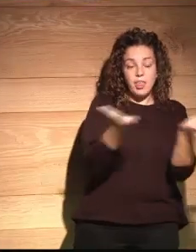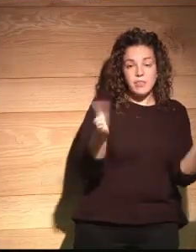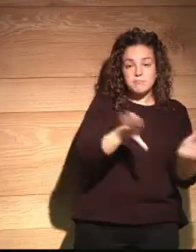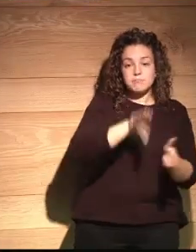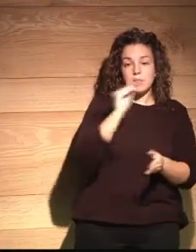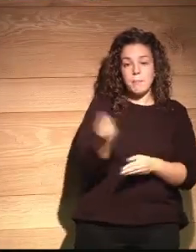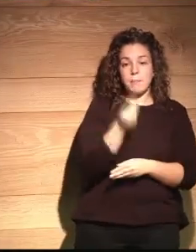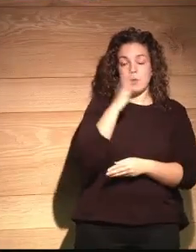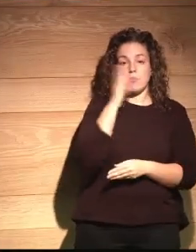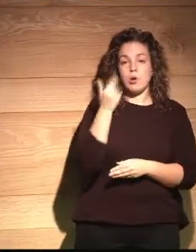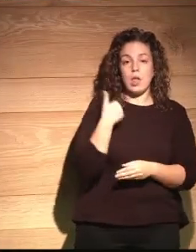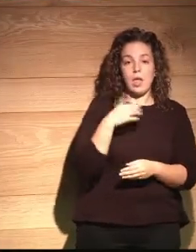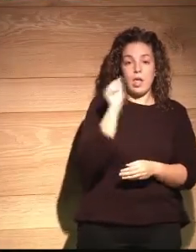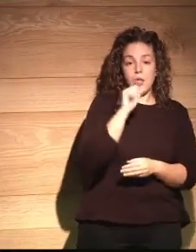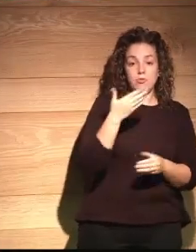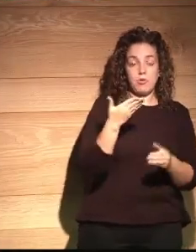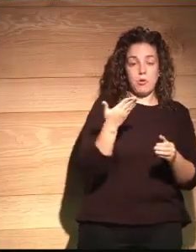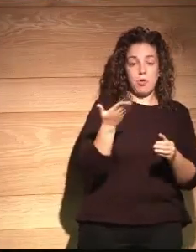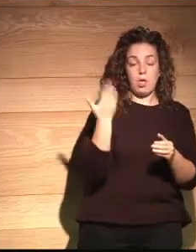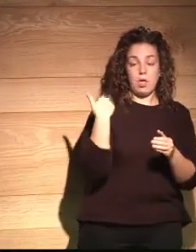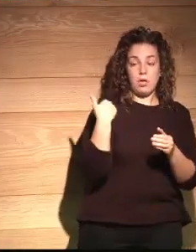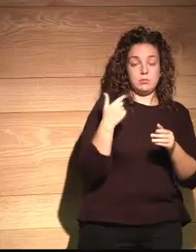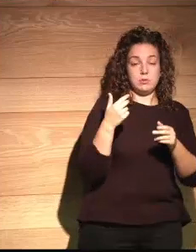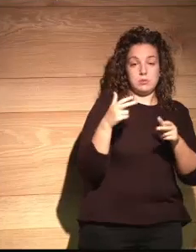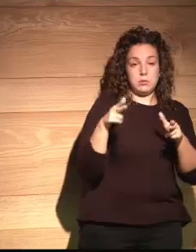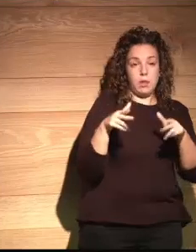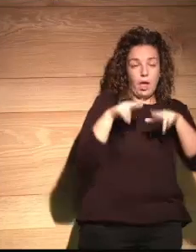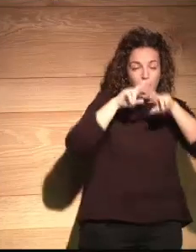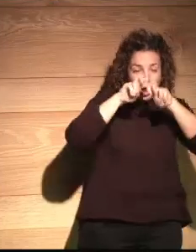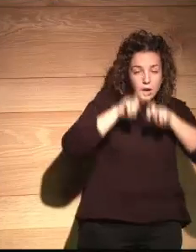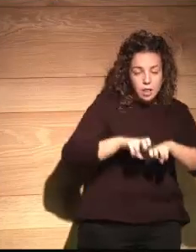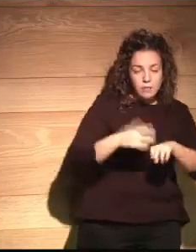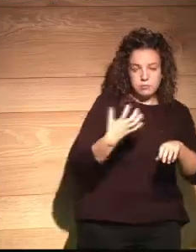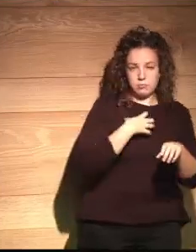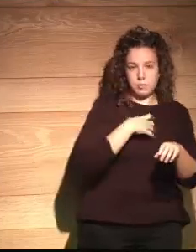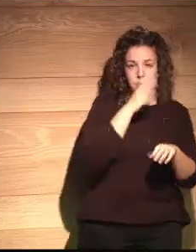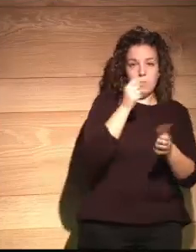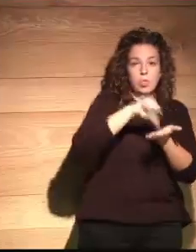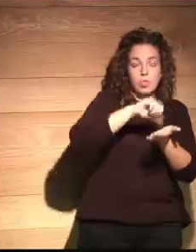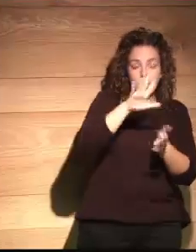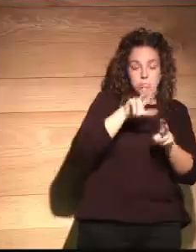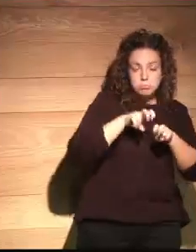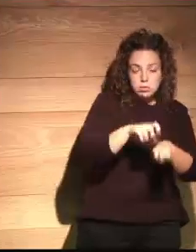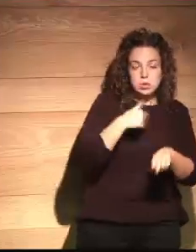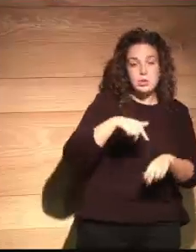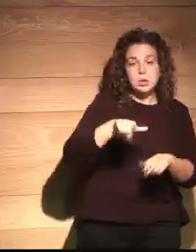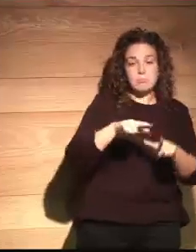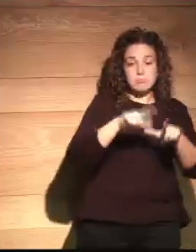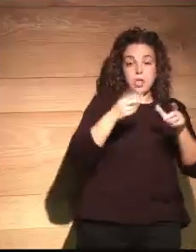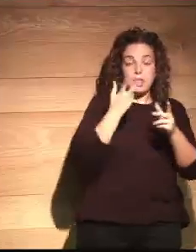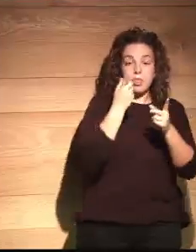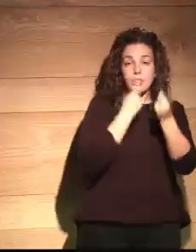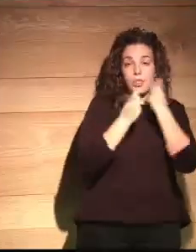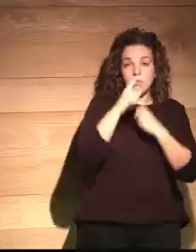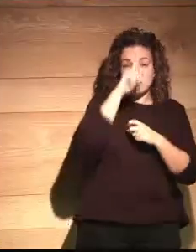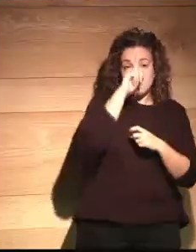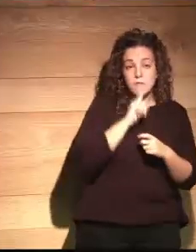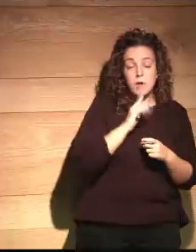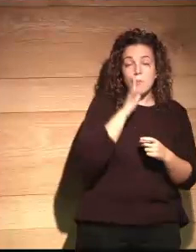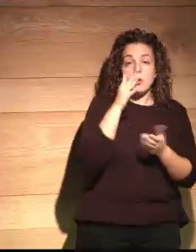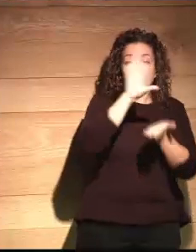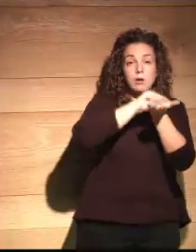of Lisbon, again, mapped using billions of data points collected from thousands of taxis